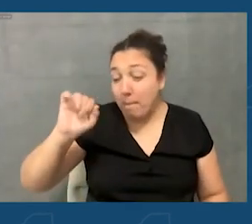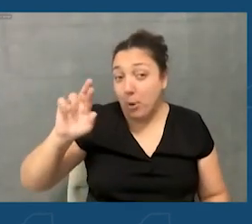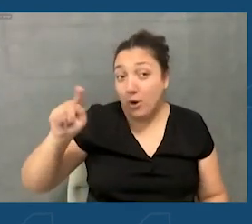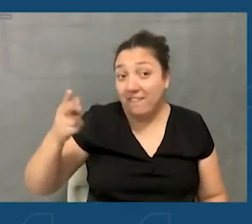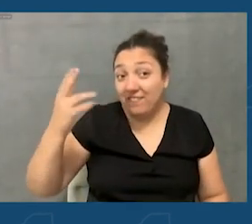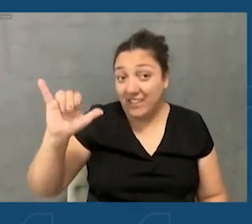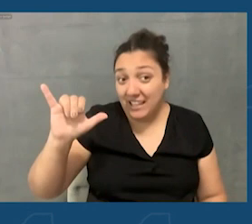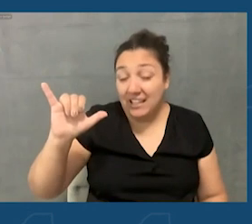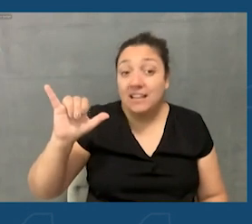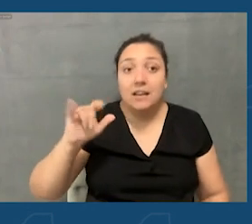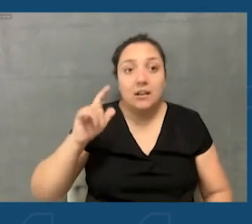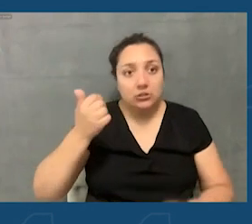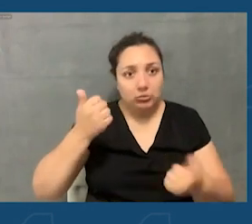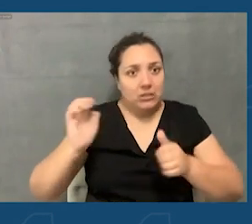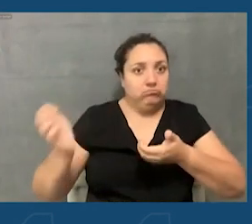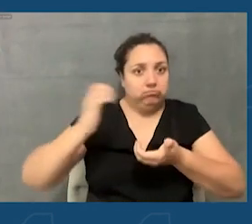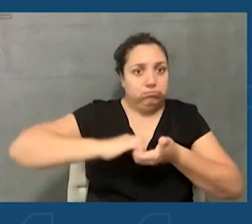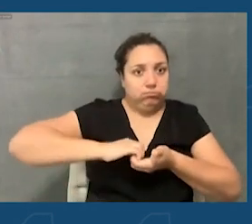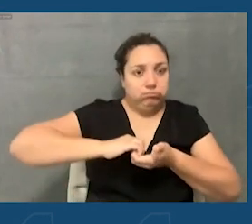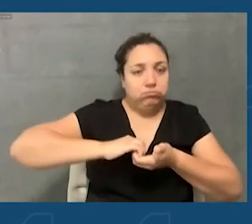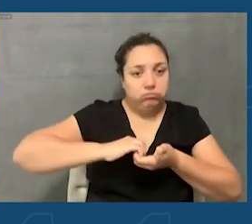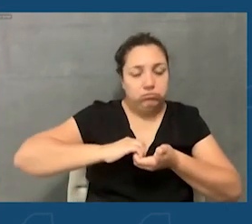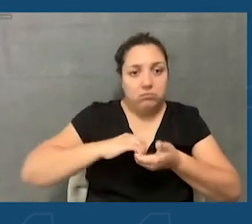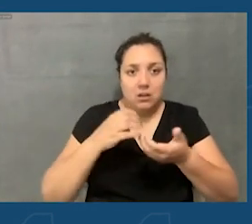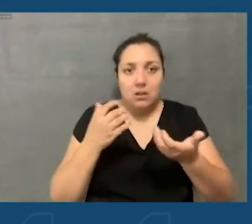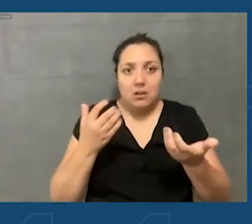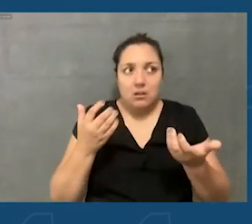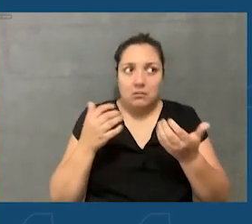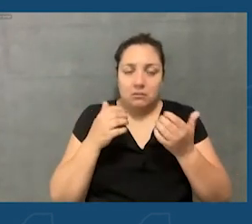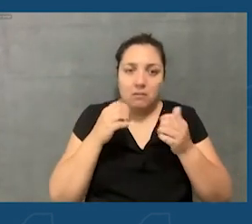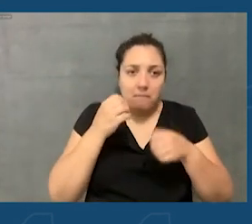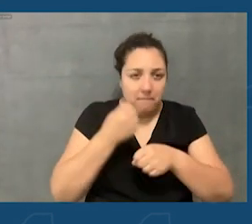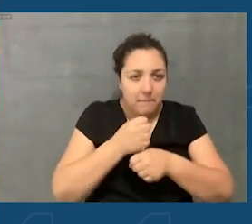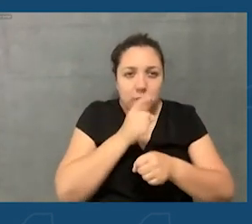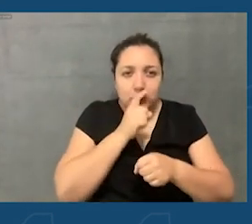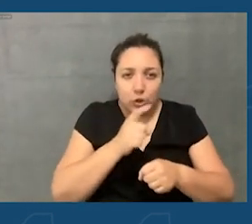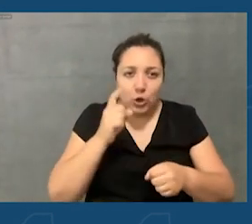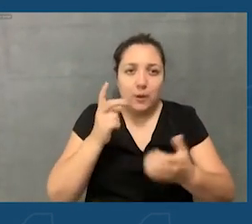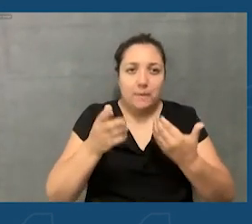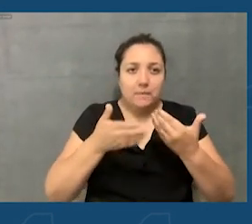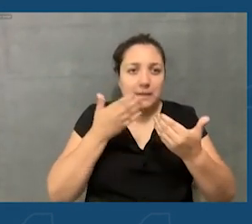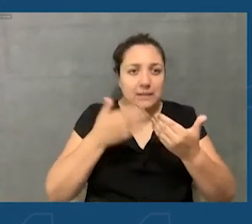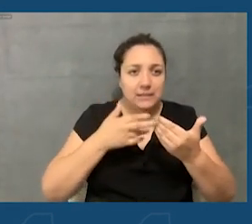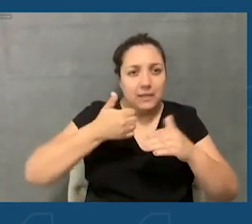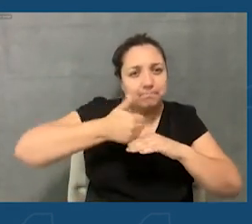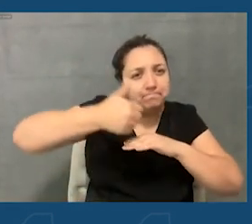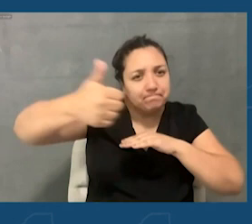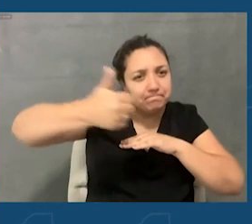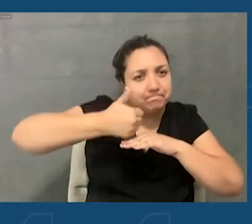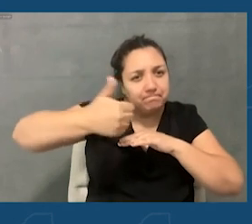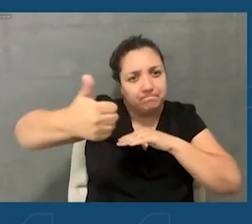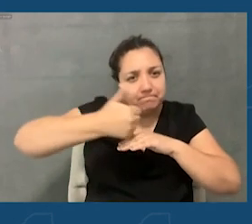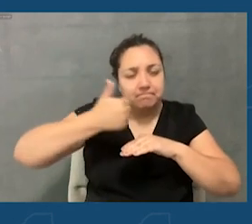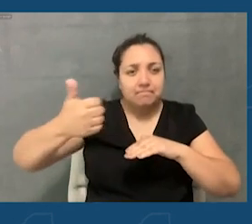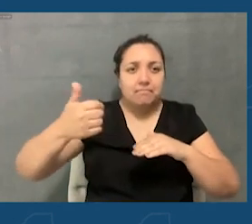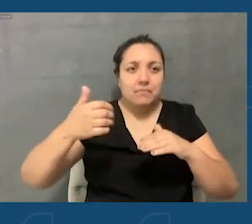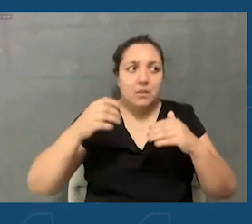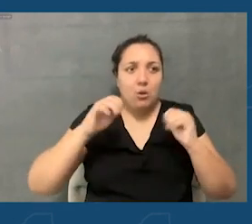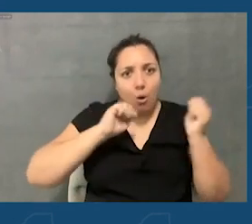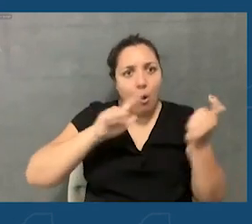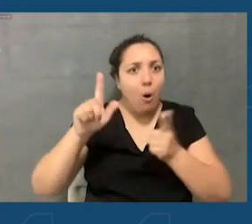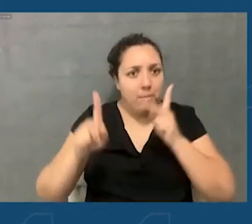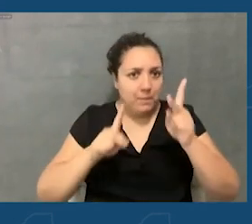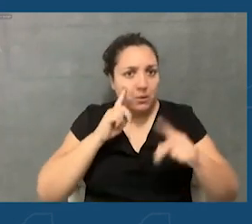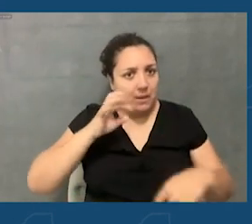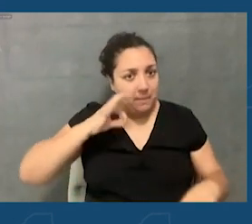partner in trying to do something to make these commutes better, to make it work for people on a broader level. And I have to admit, as someone who